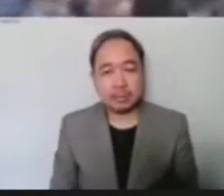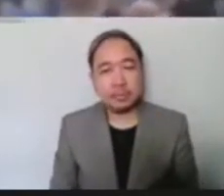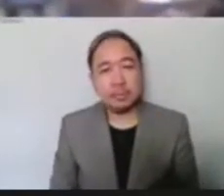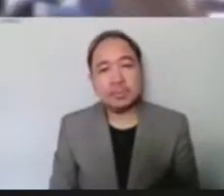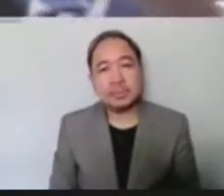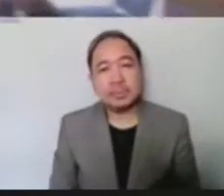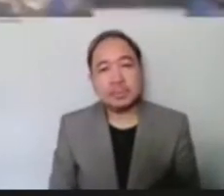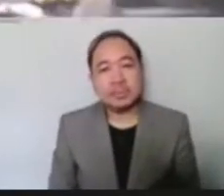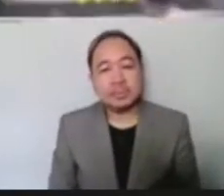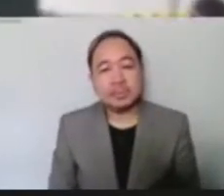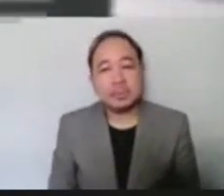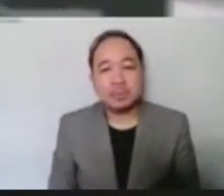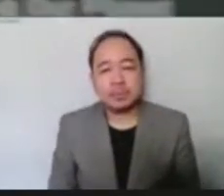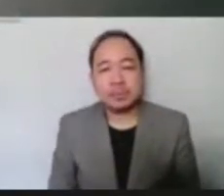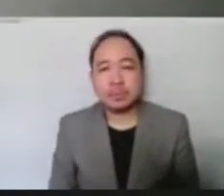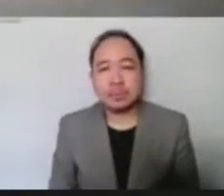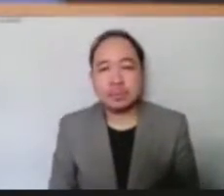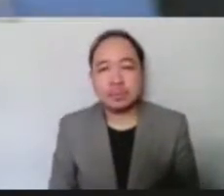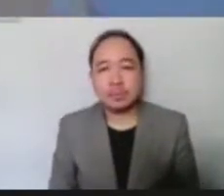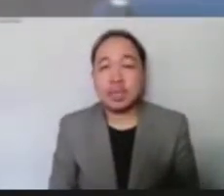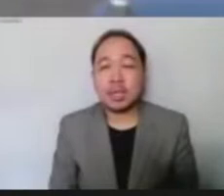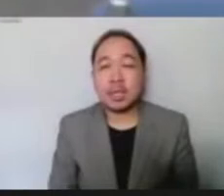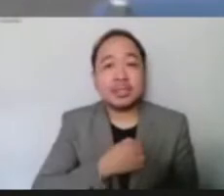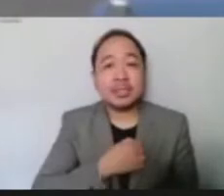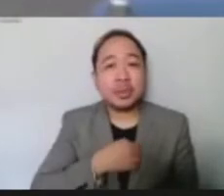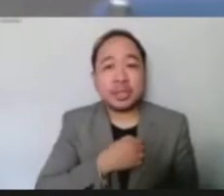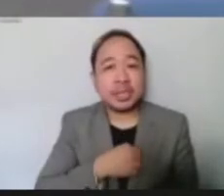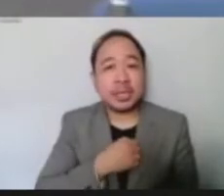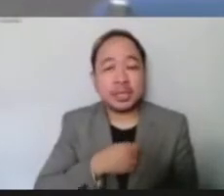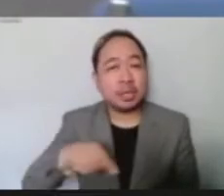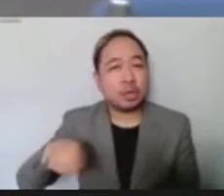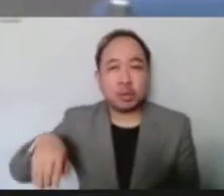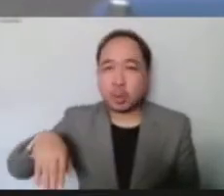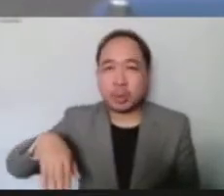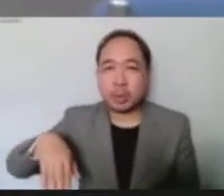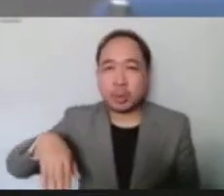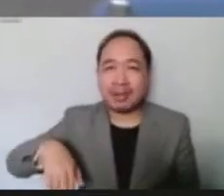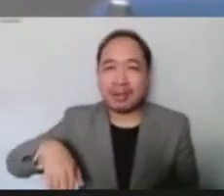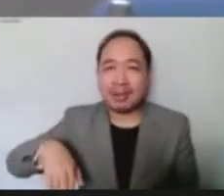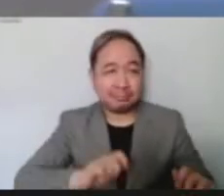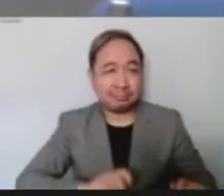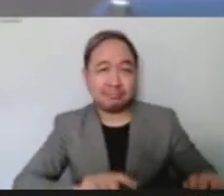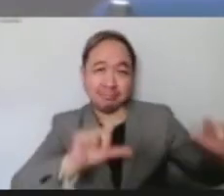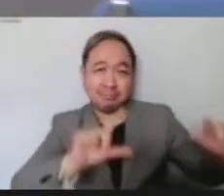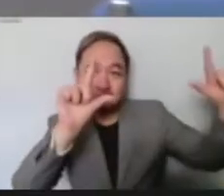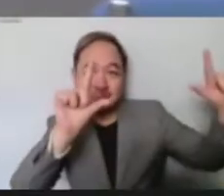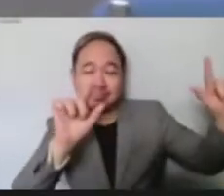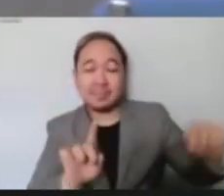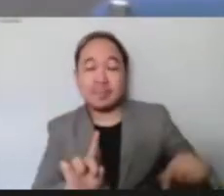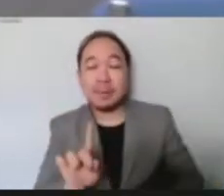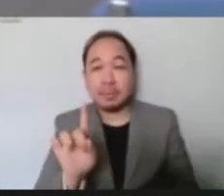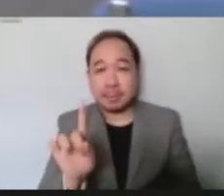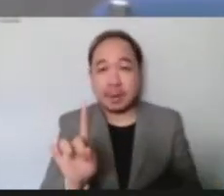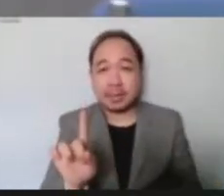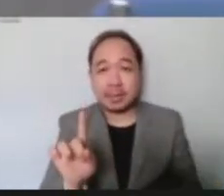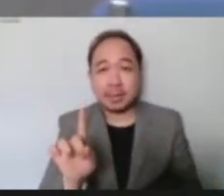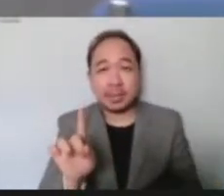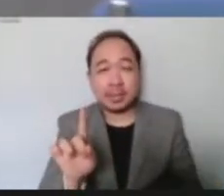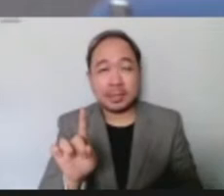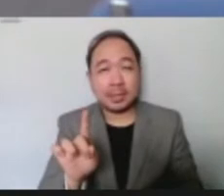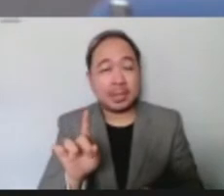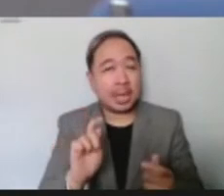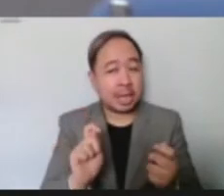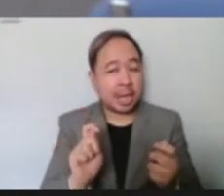sorry the it's not available on screen on the screen but the amendment will propose the amendment